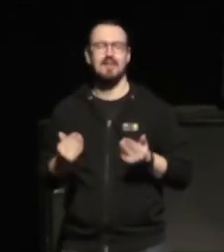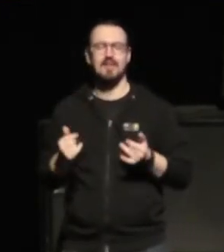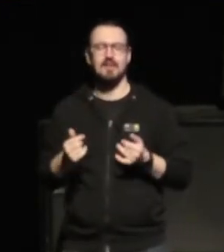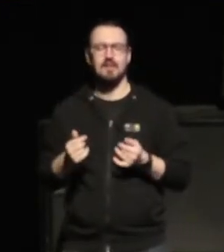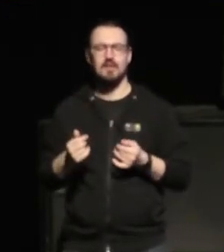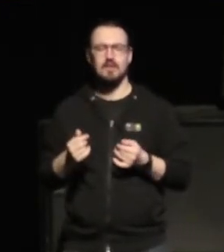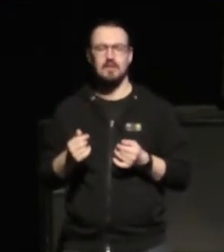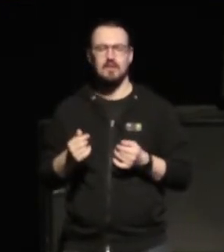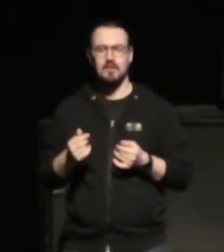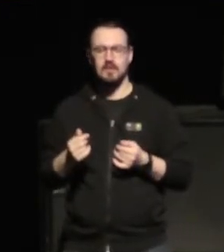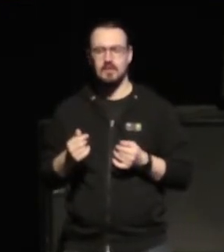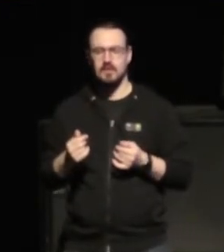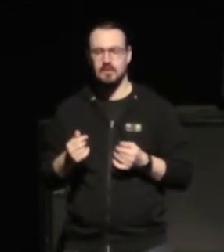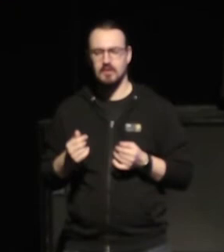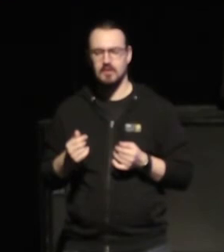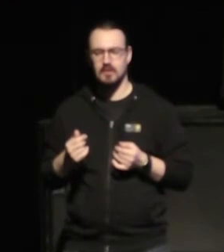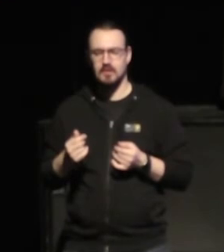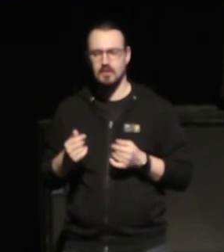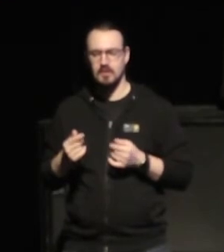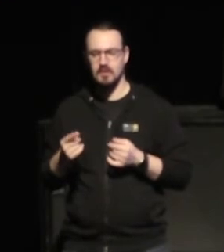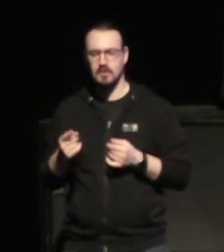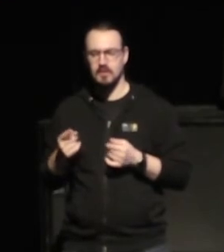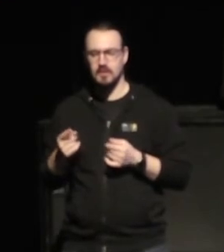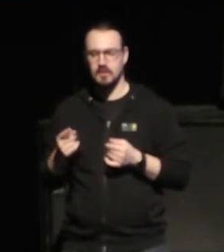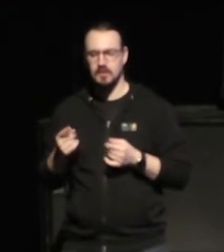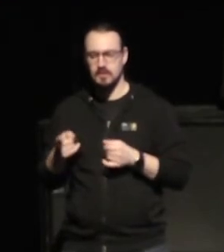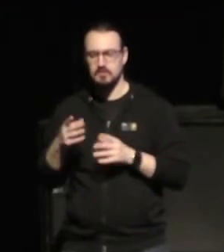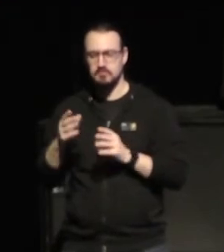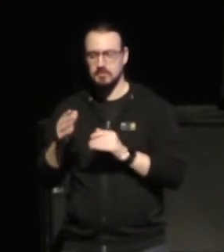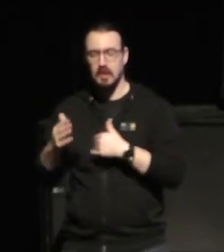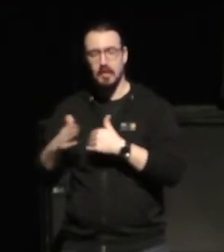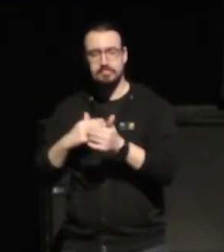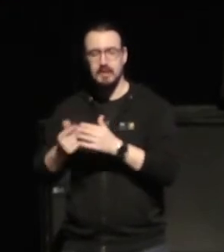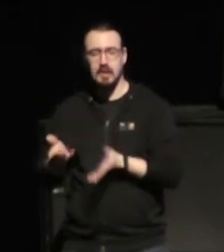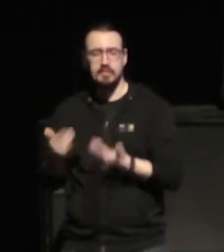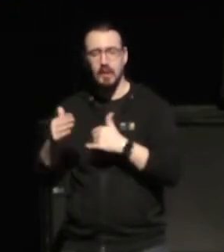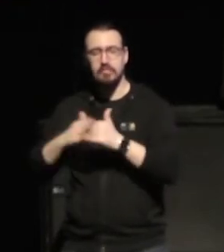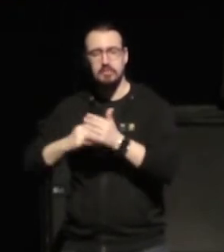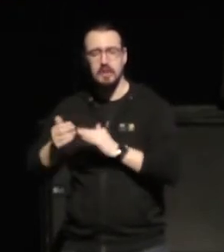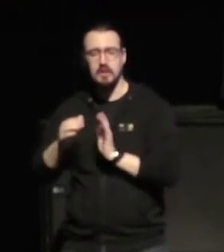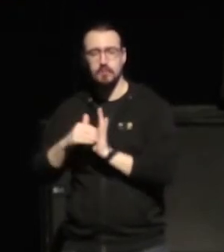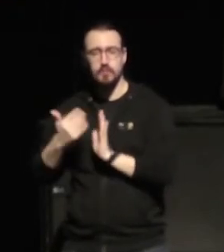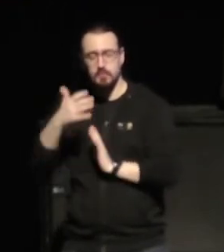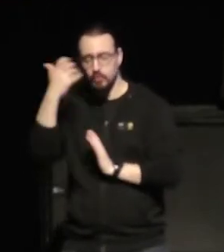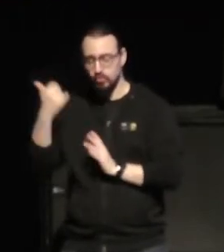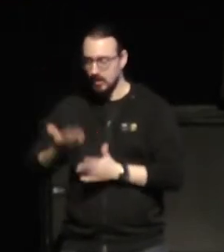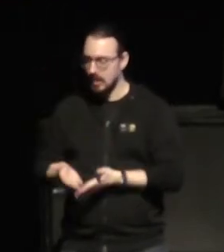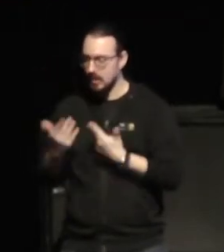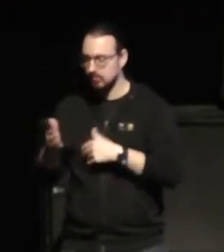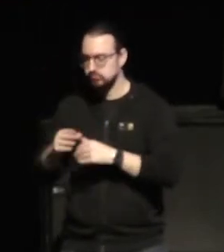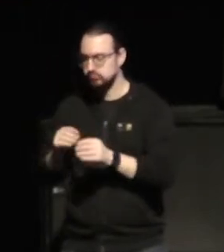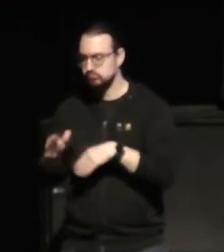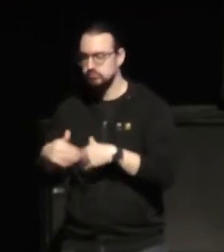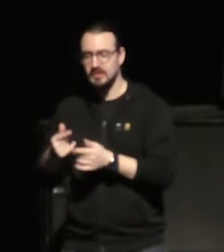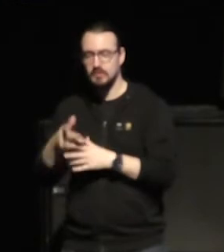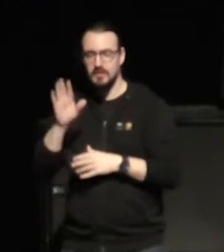be manageable, managed by the peasants. You know,